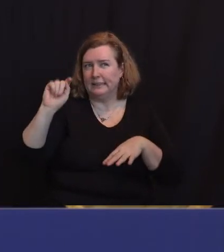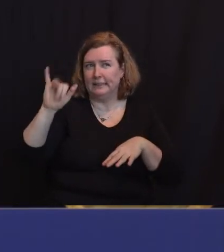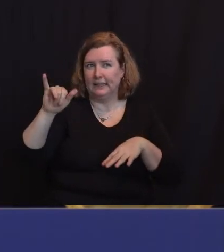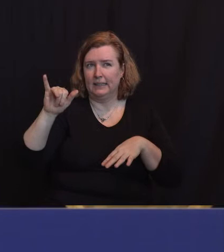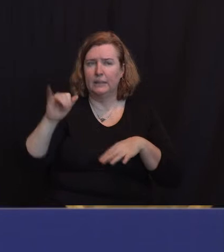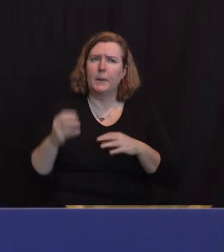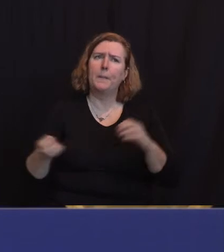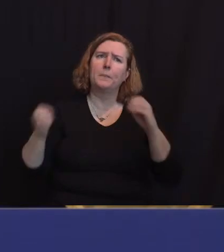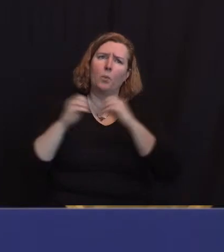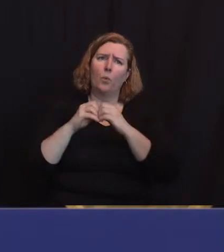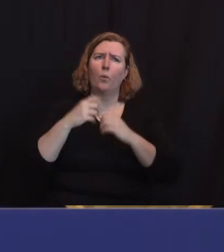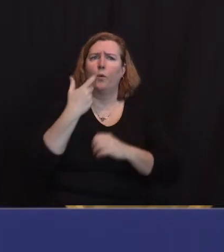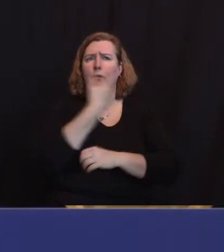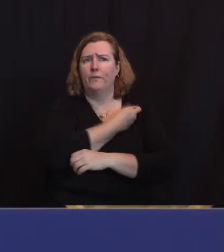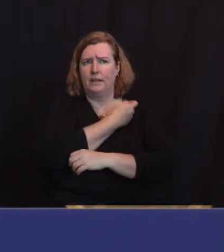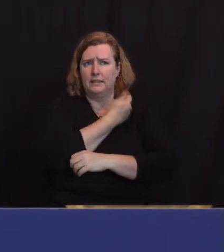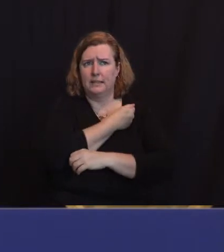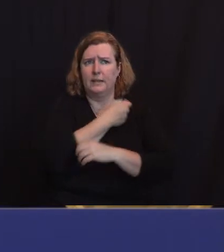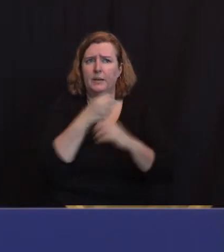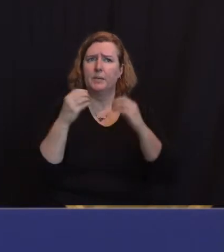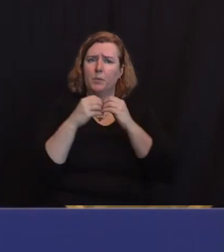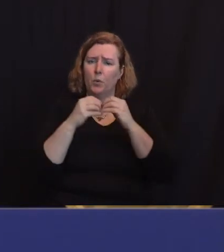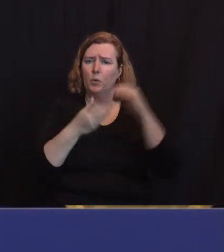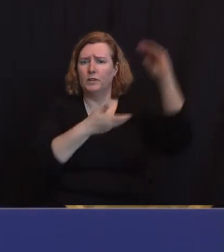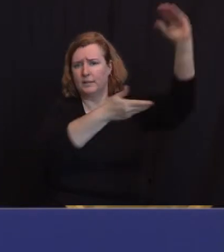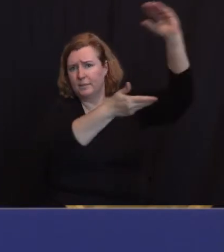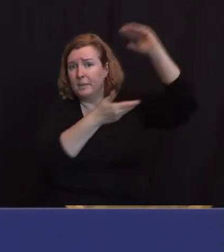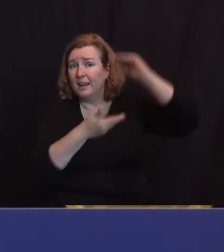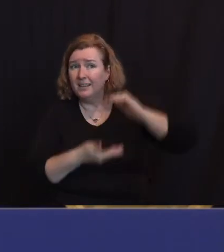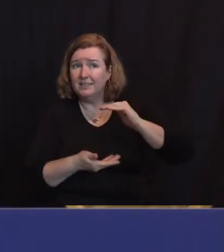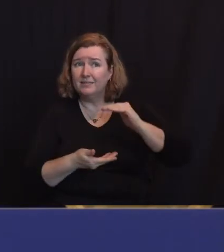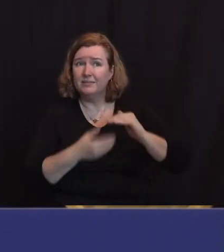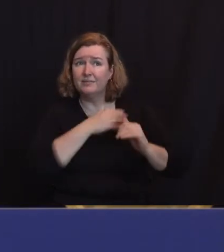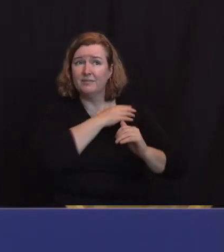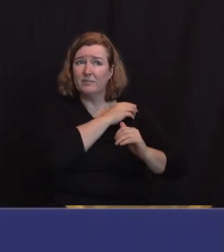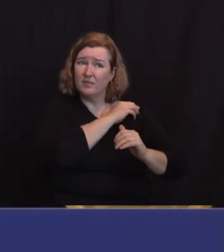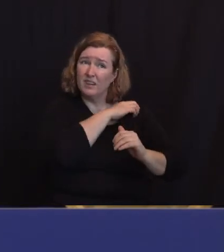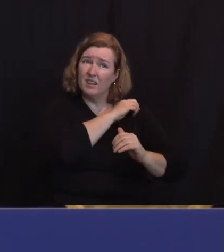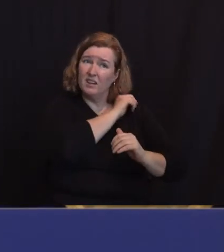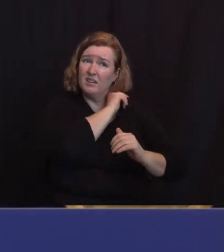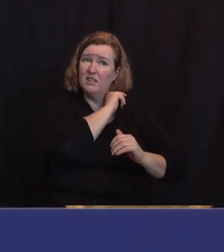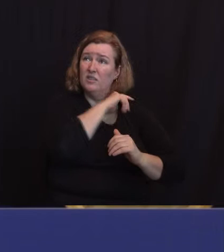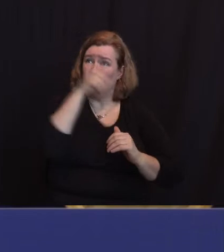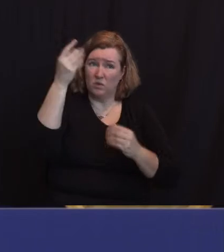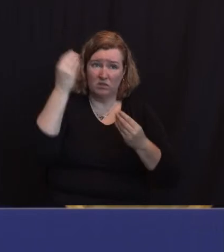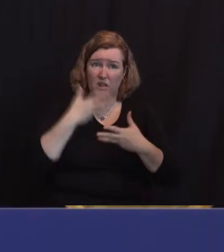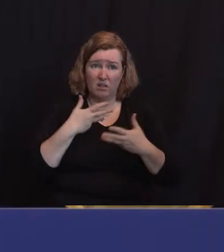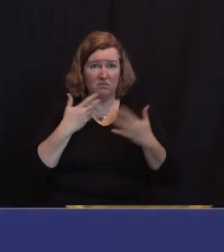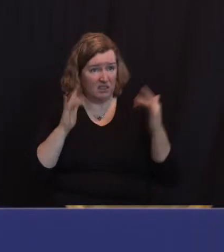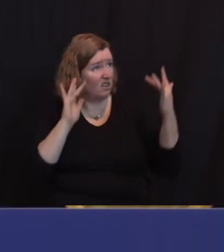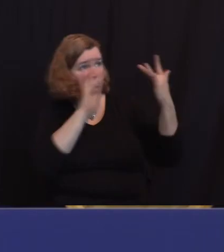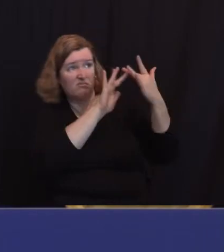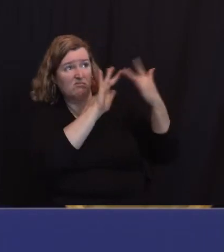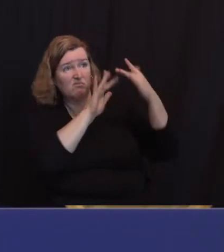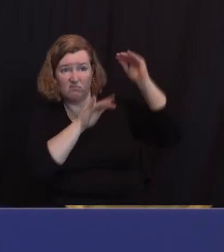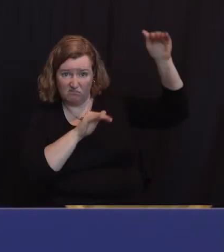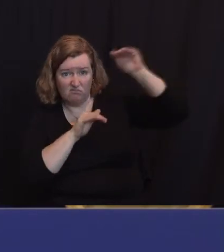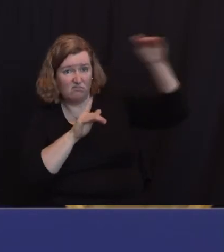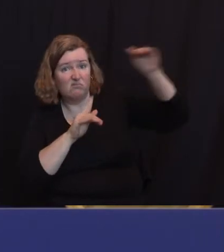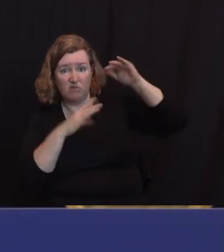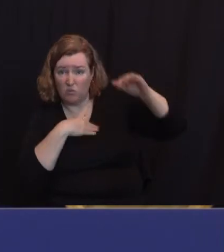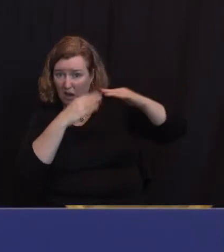higher supplies. I know, Governor, you've said that you continue to, constantly talk to the White House and so on and so forth,